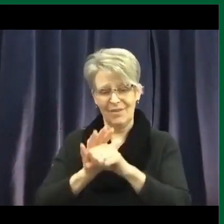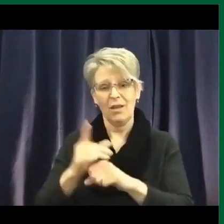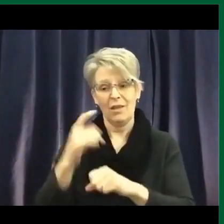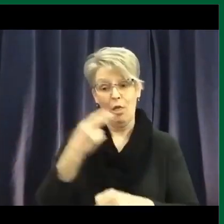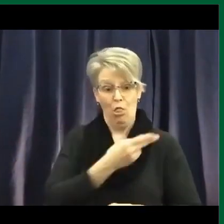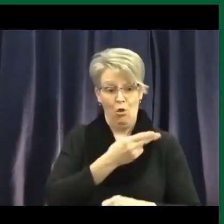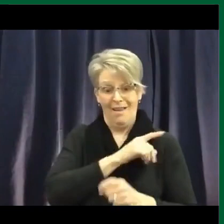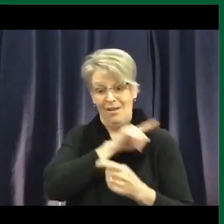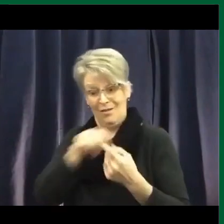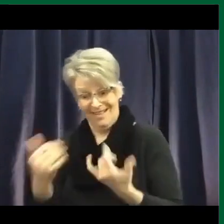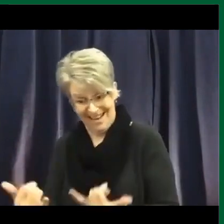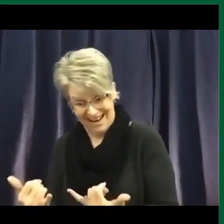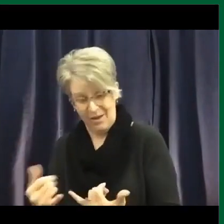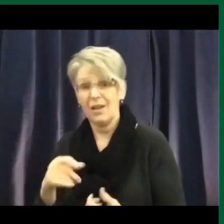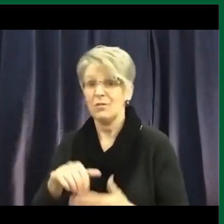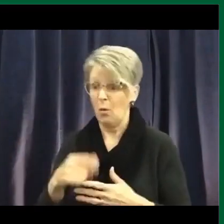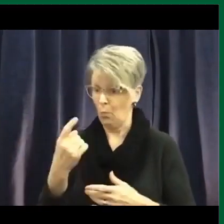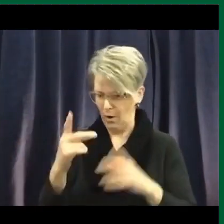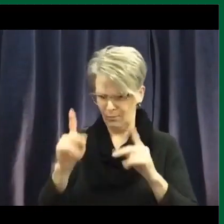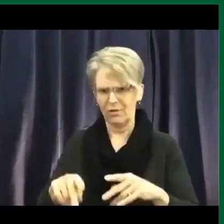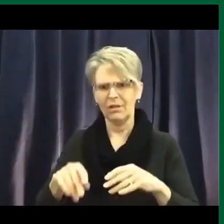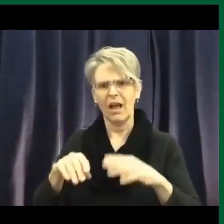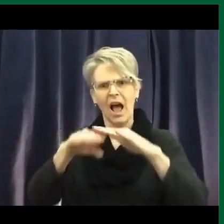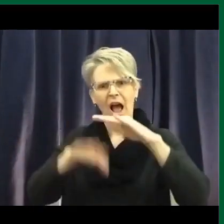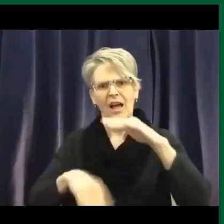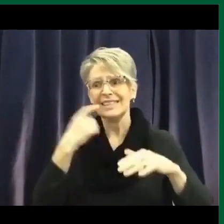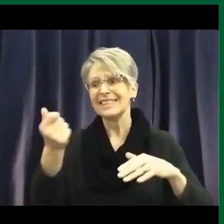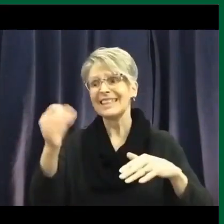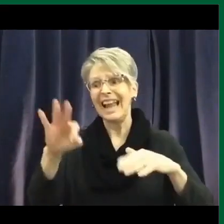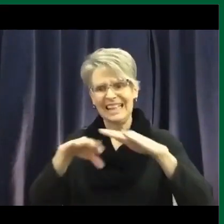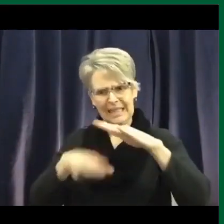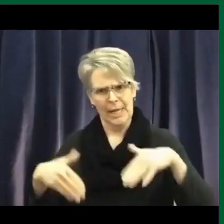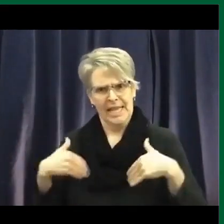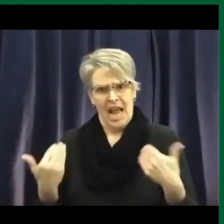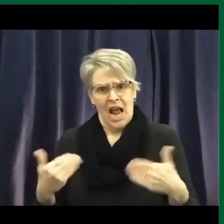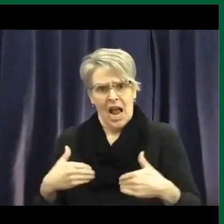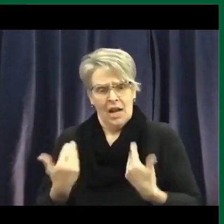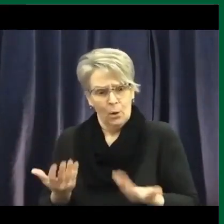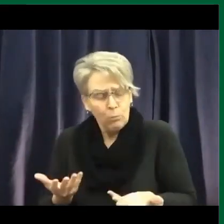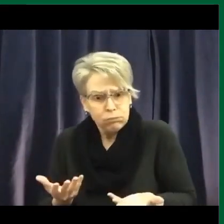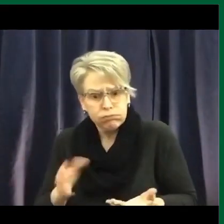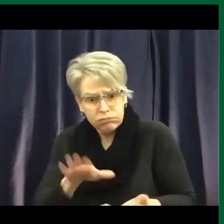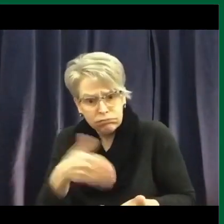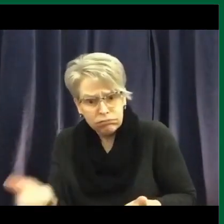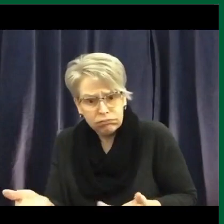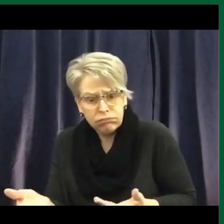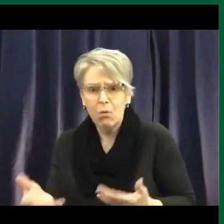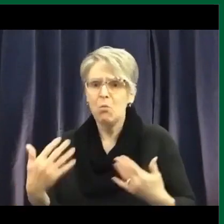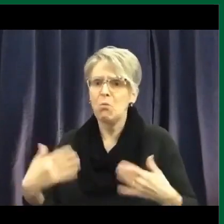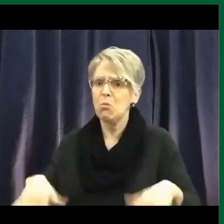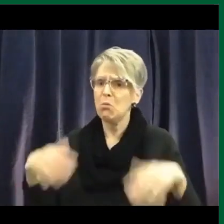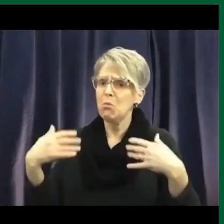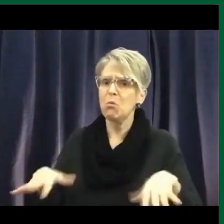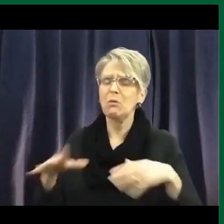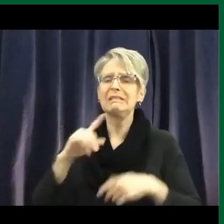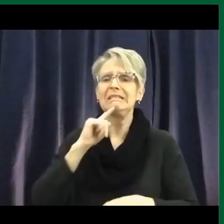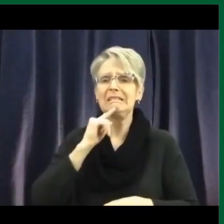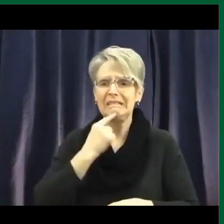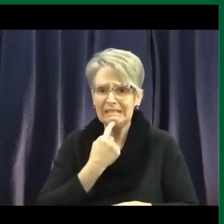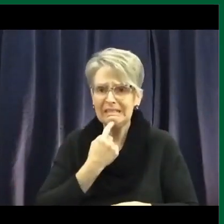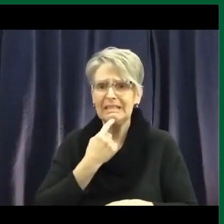a person under 19 years of age. And this again is a reminder that while serious outcomes, including hospitalization and